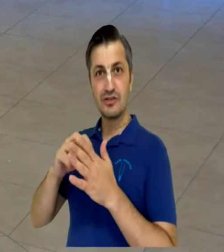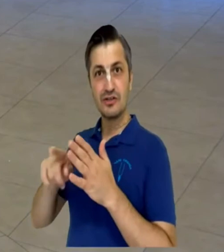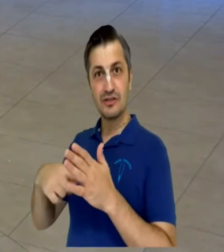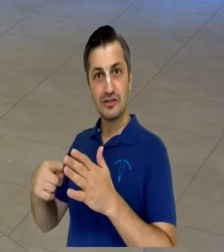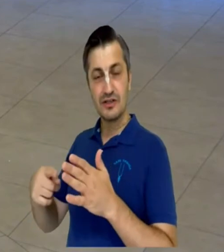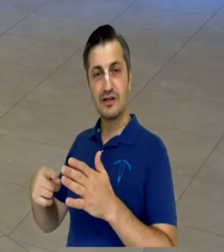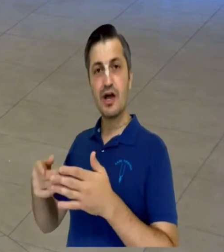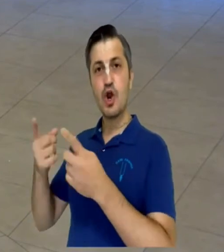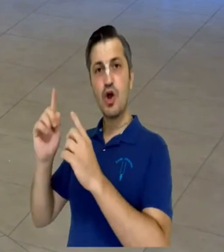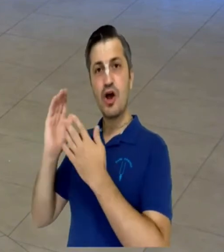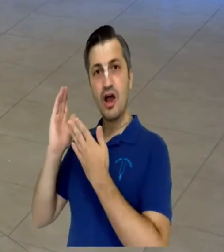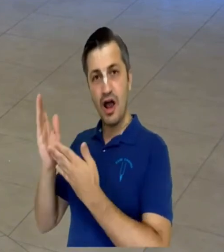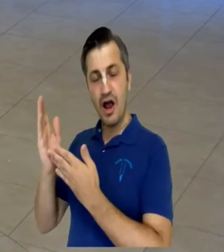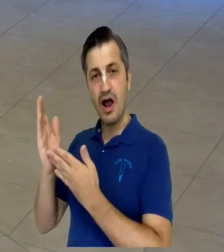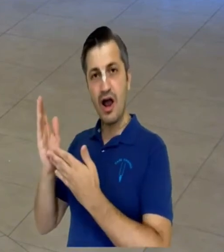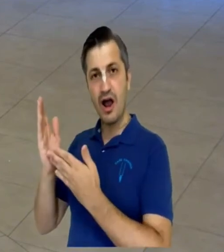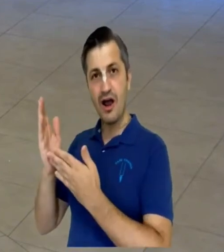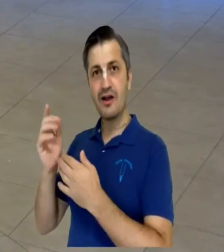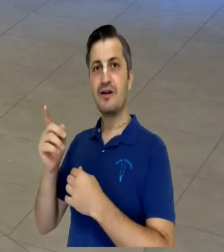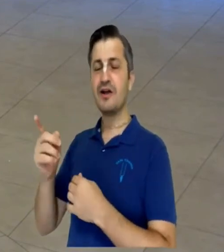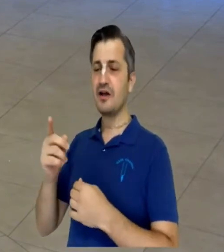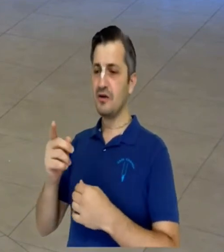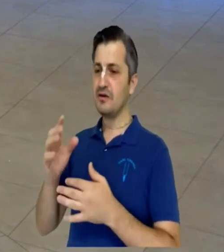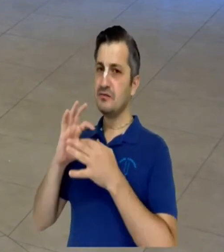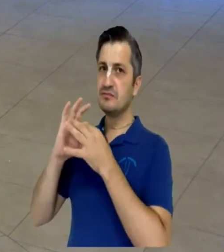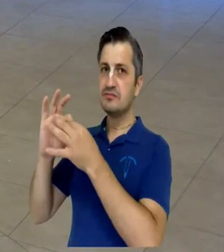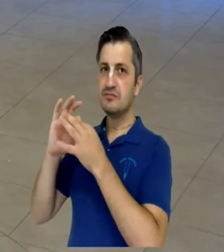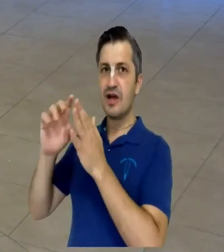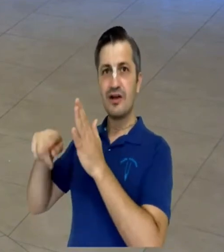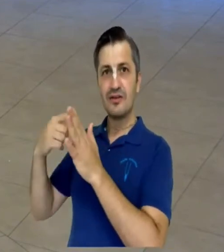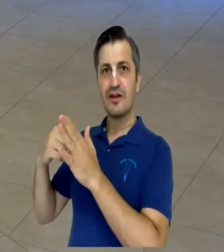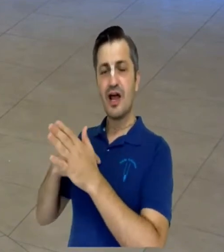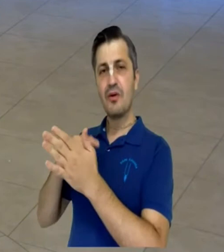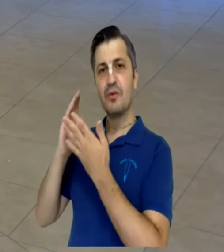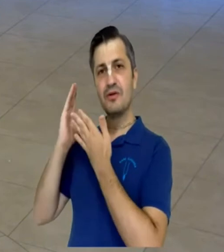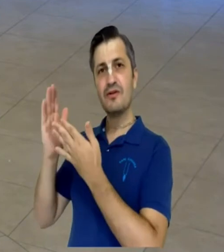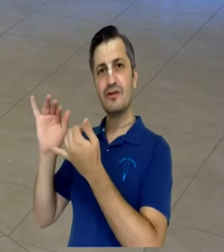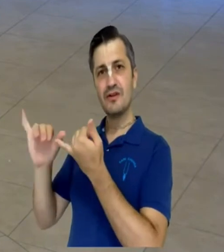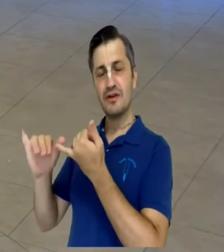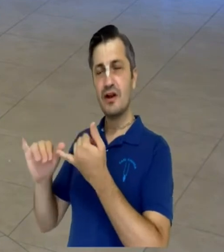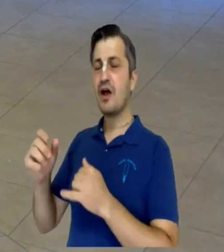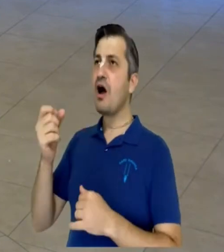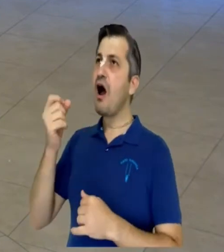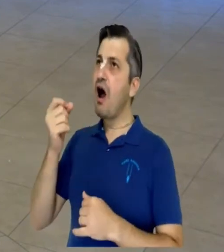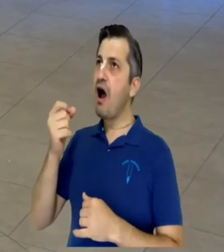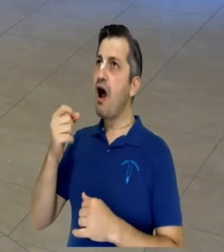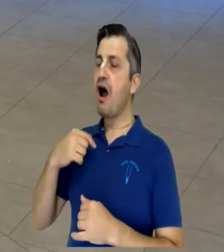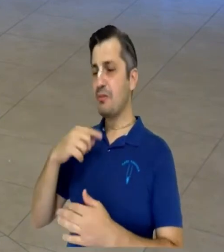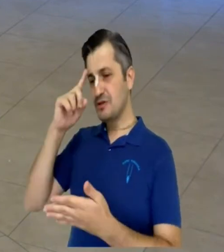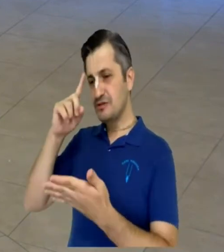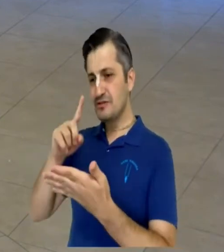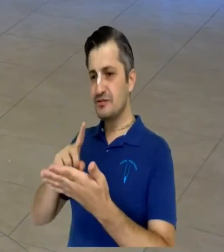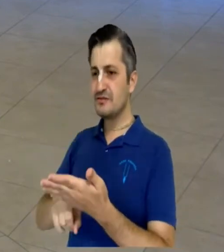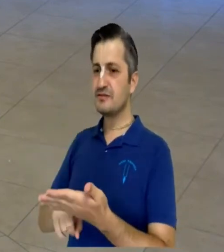I'm a soul eternally related to the Supreme, and I'm his eternal servant. And then when we make this conscious decision and we decide